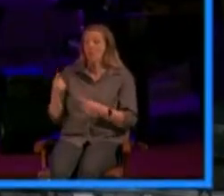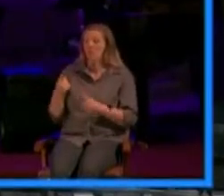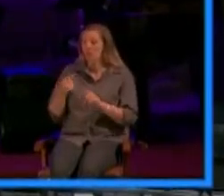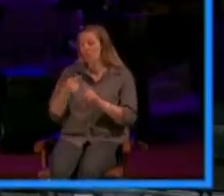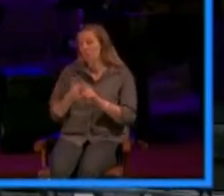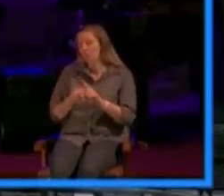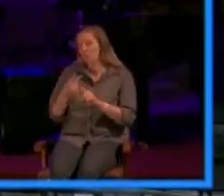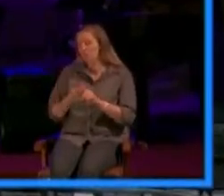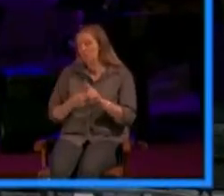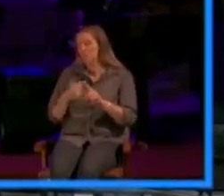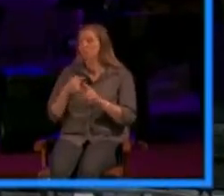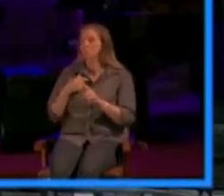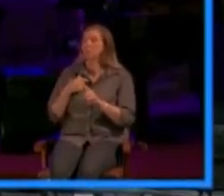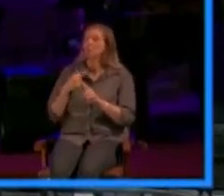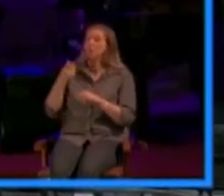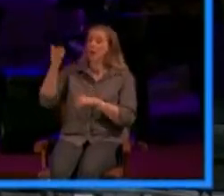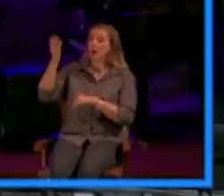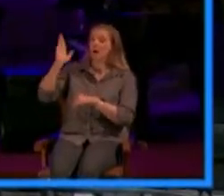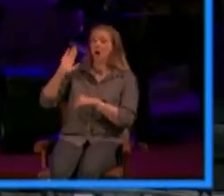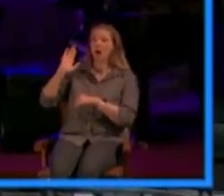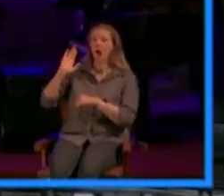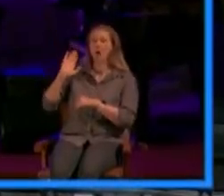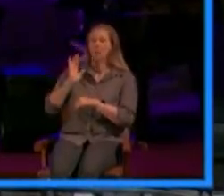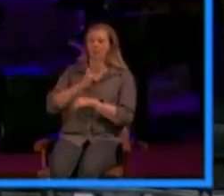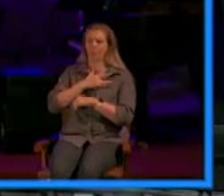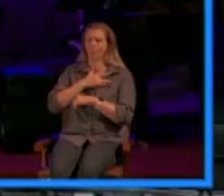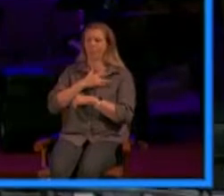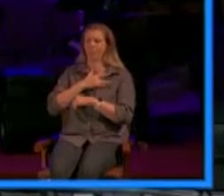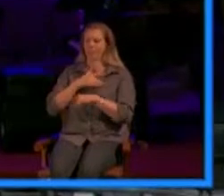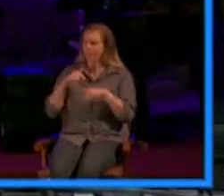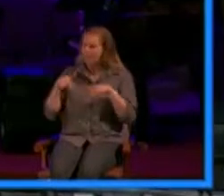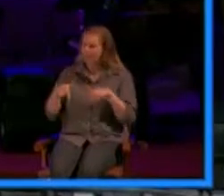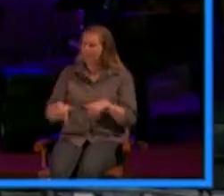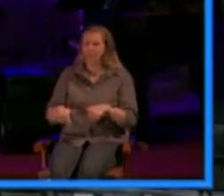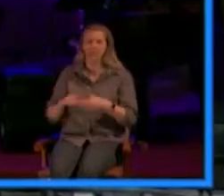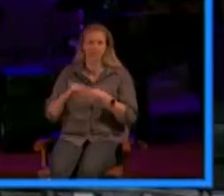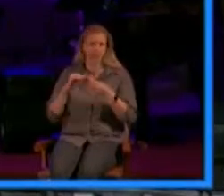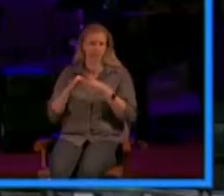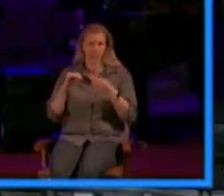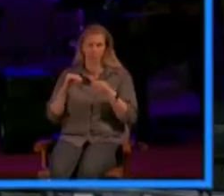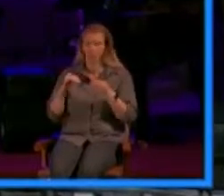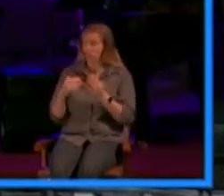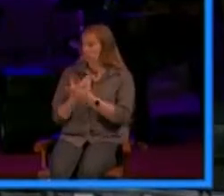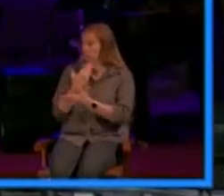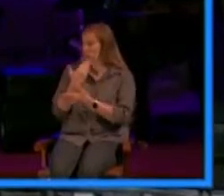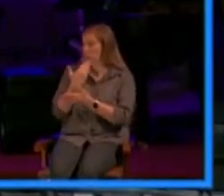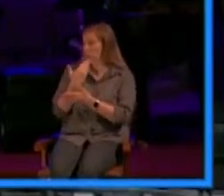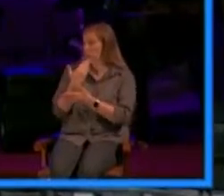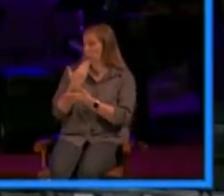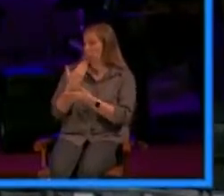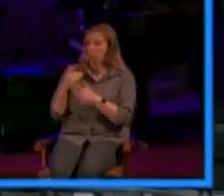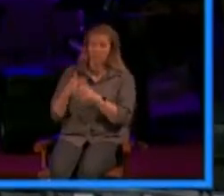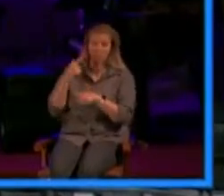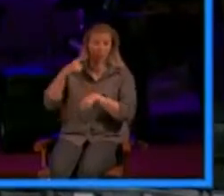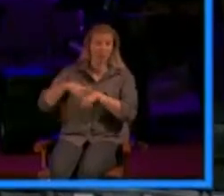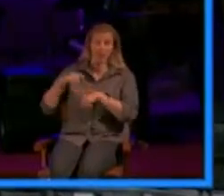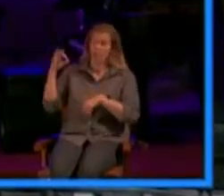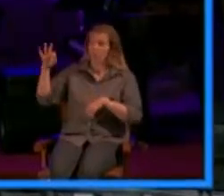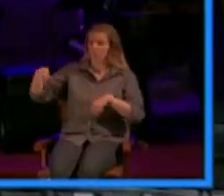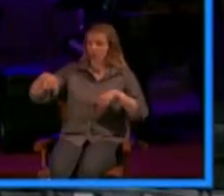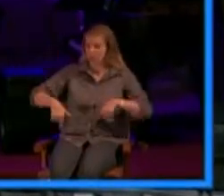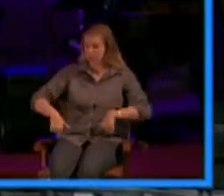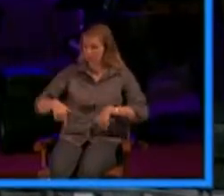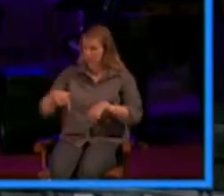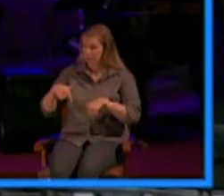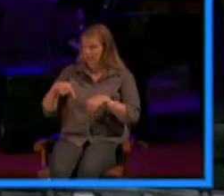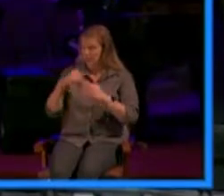has really been dealing with me about this message. I had not preached it anywhere until here this morning. And it is a message,